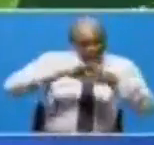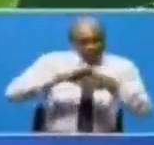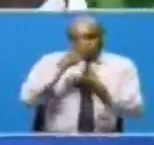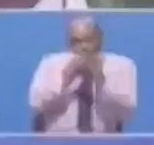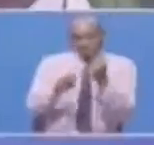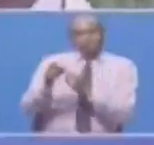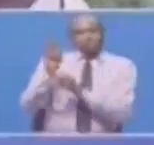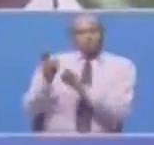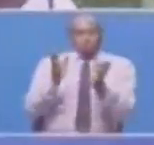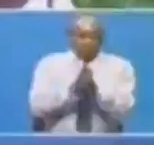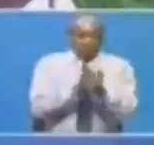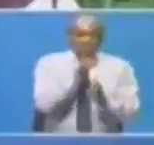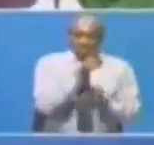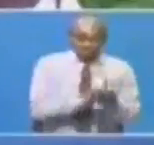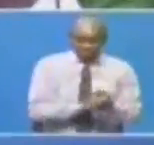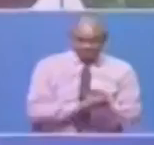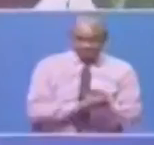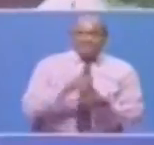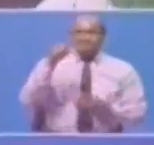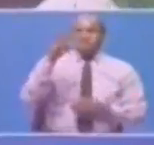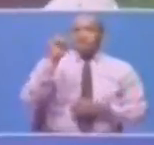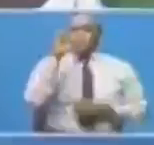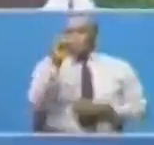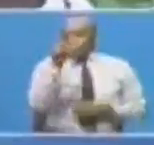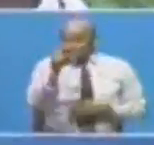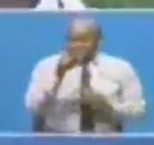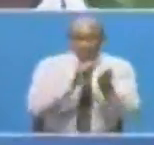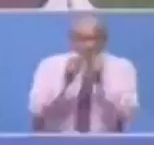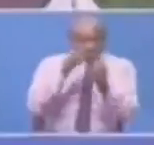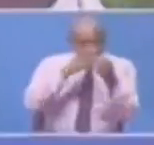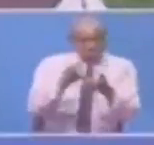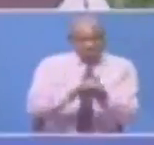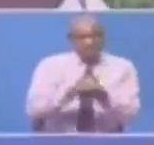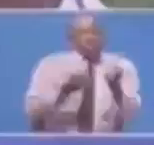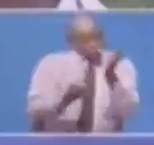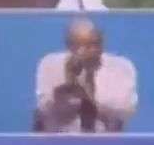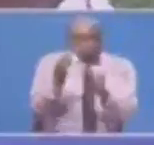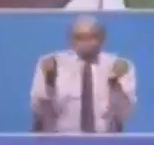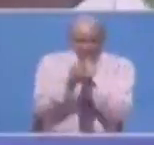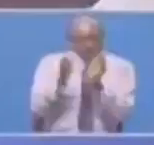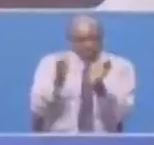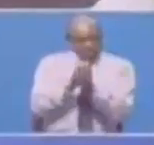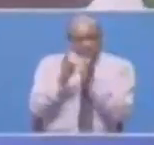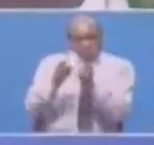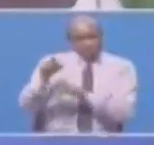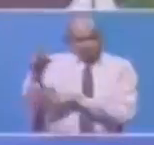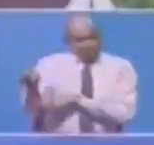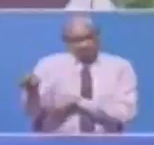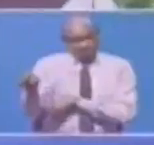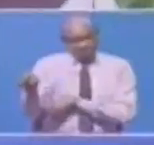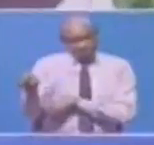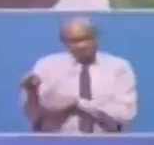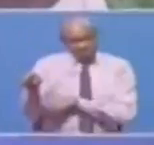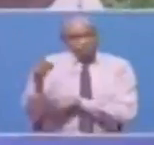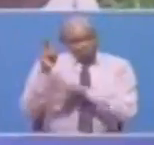techniques. The genetically modified materials that are inside here, growing side by side the ones that are